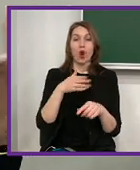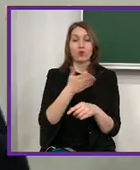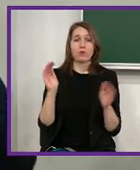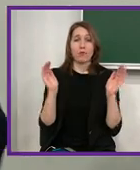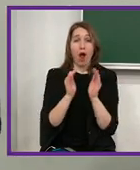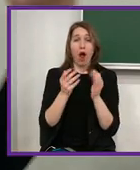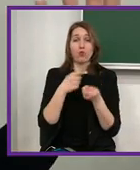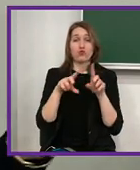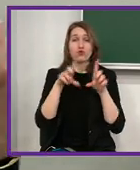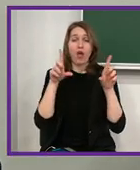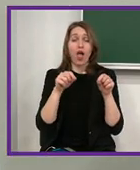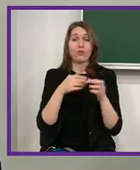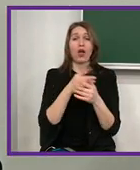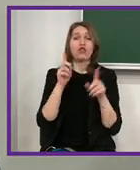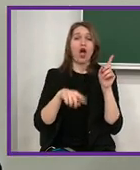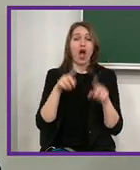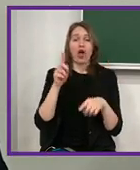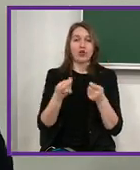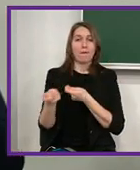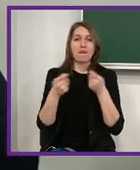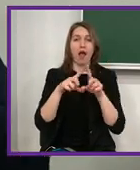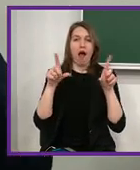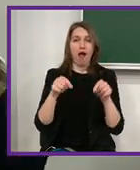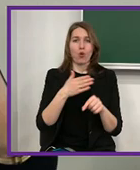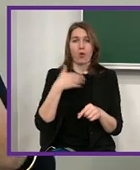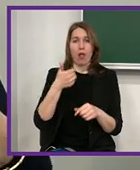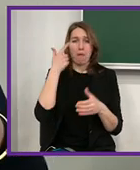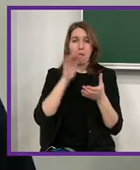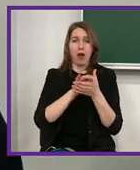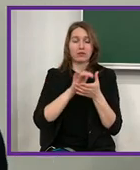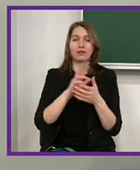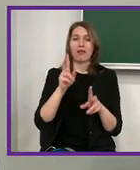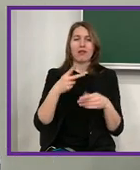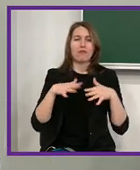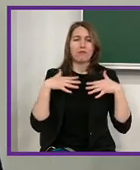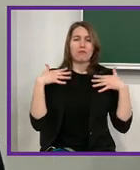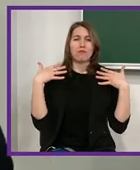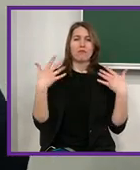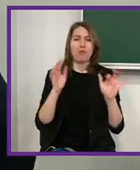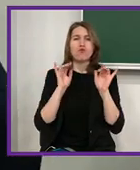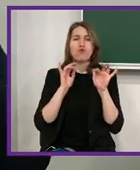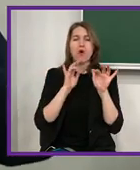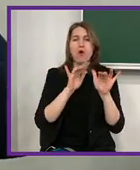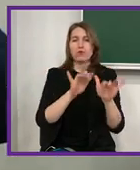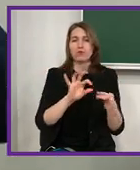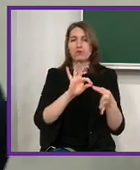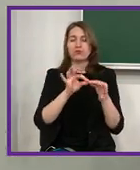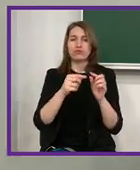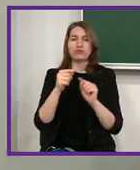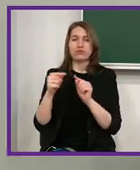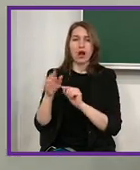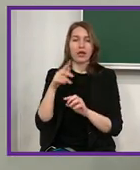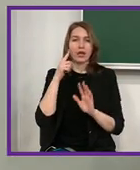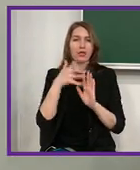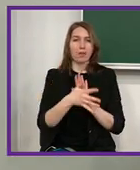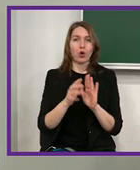need to do a kind of a massive scoping exercise to sort of understand your operations and your context, but rather it'd be more about, again, using this different